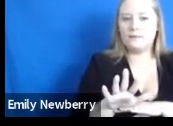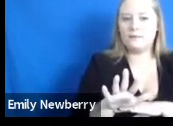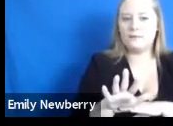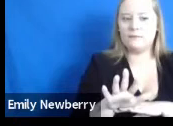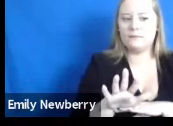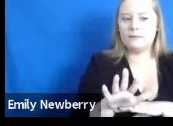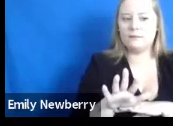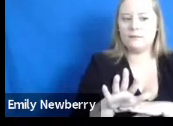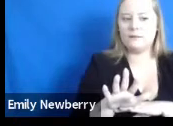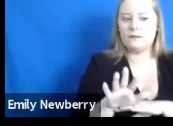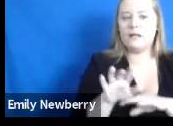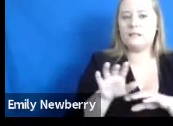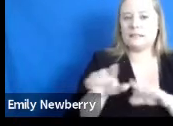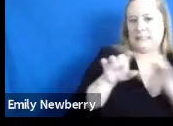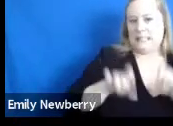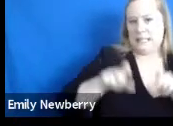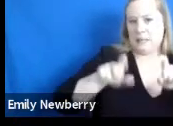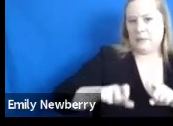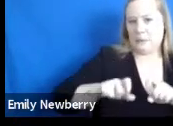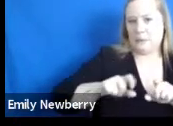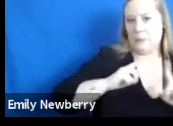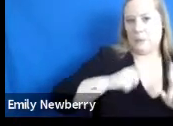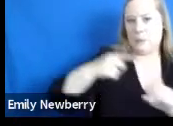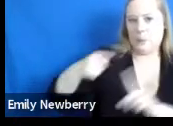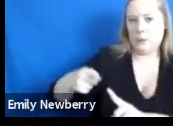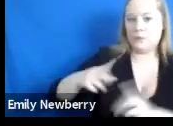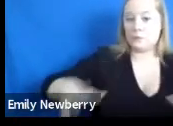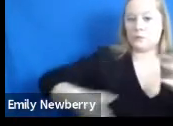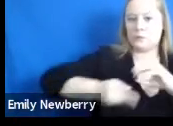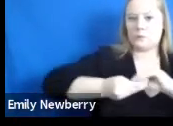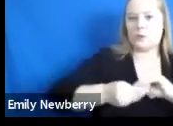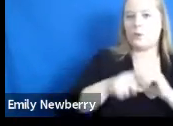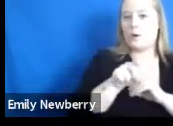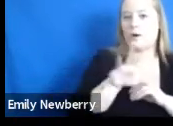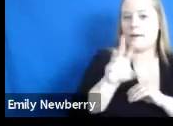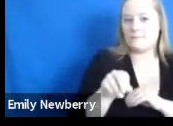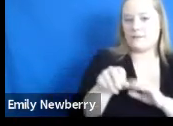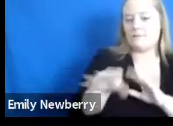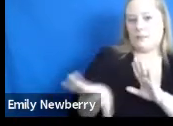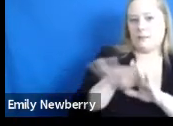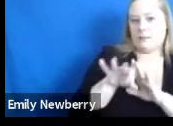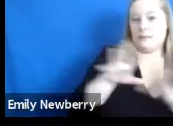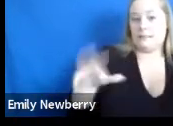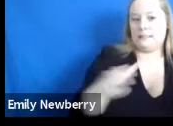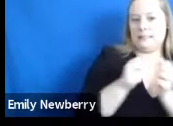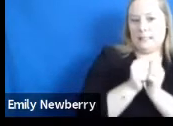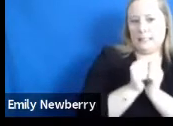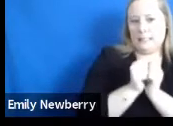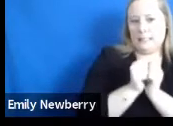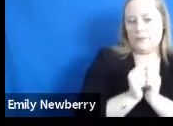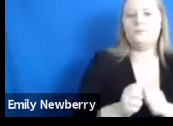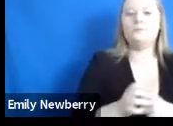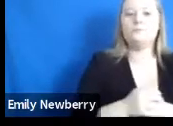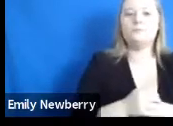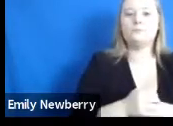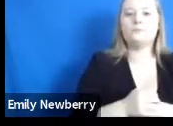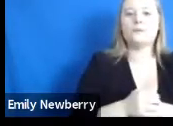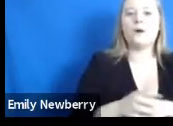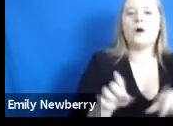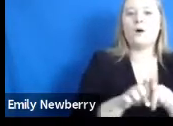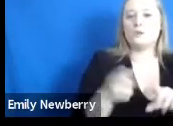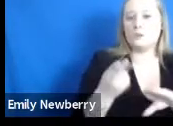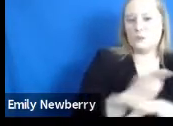75 sampling points. So in total, these 2 fields had 150 points together, following the similar method we used for